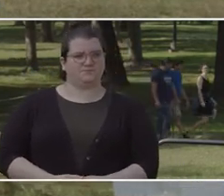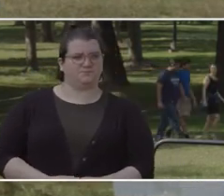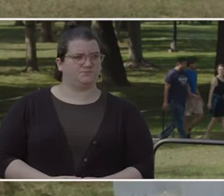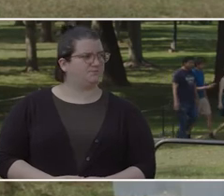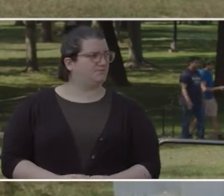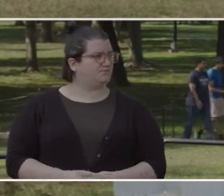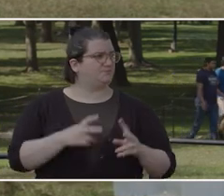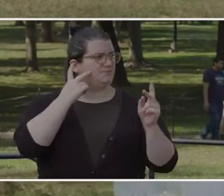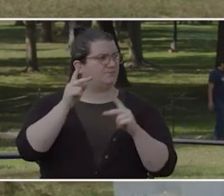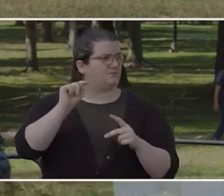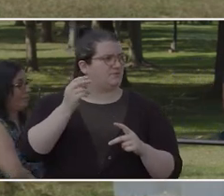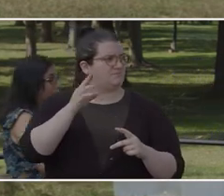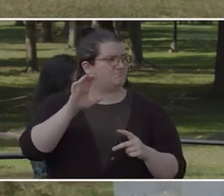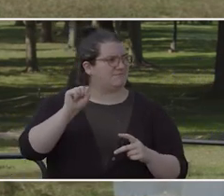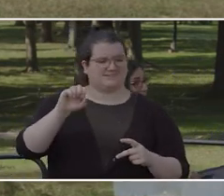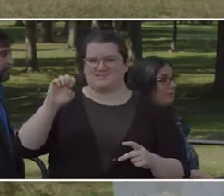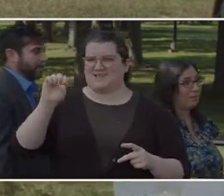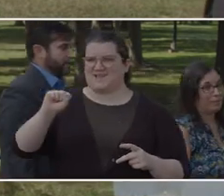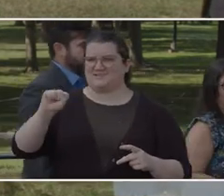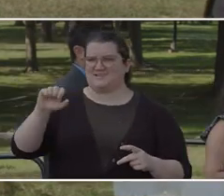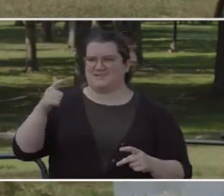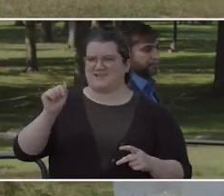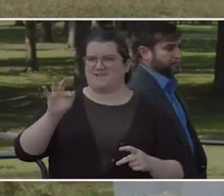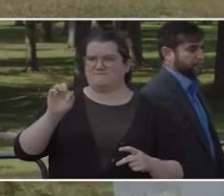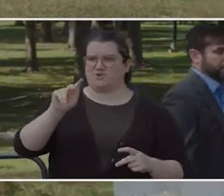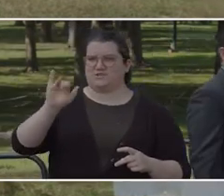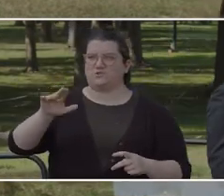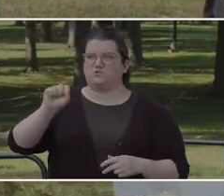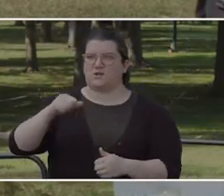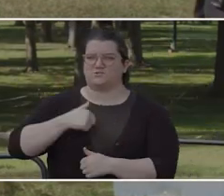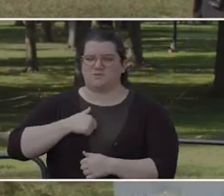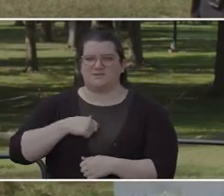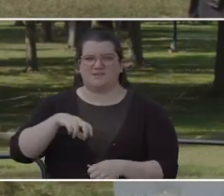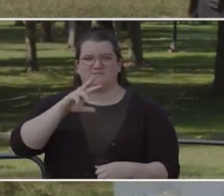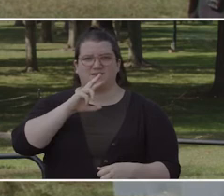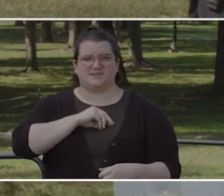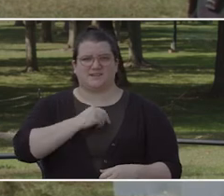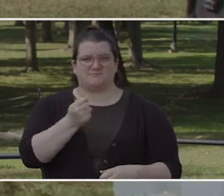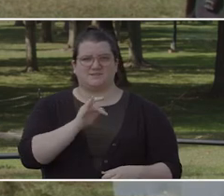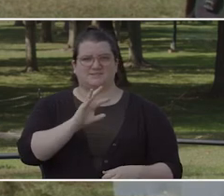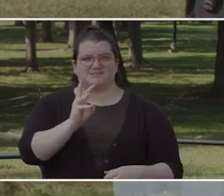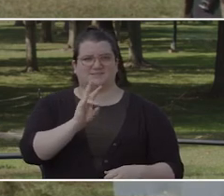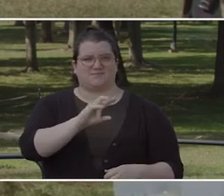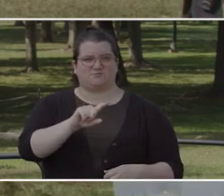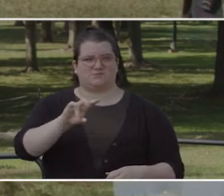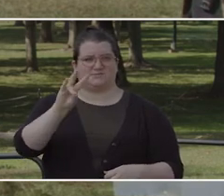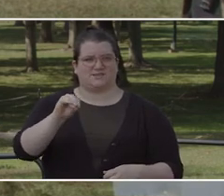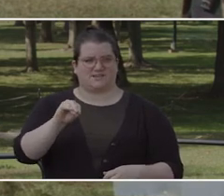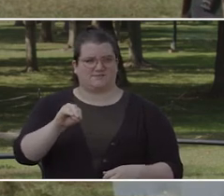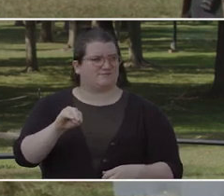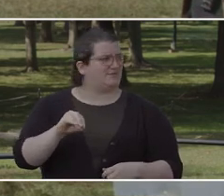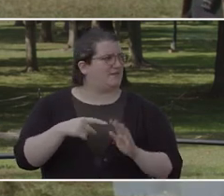In memory of Thomas S. Cafferty, United States Army, Vietnam, 67 to 70, on behalf of